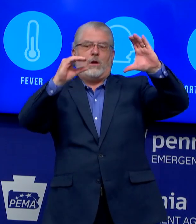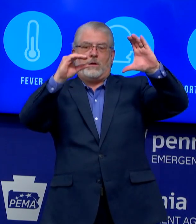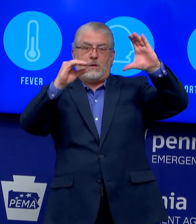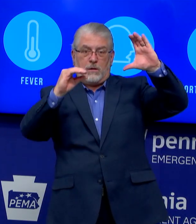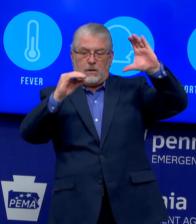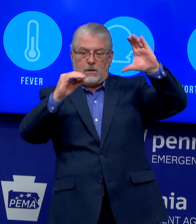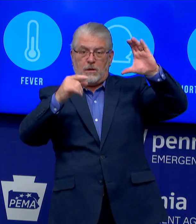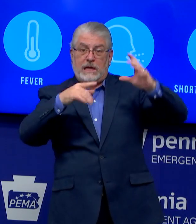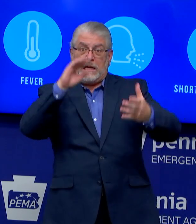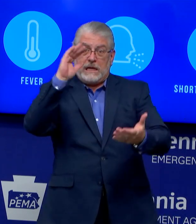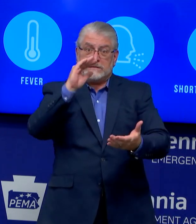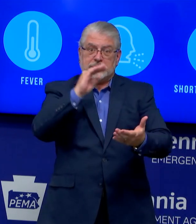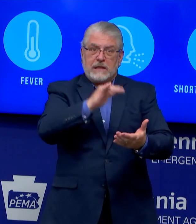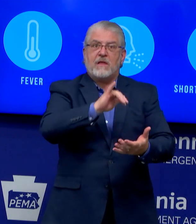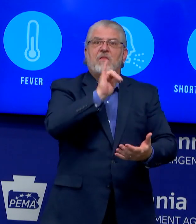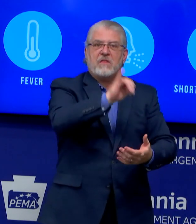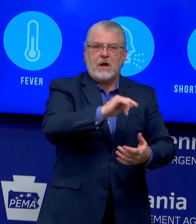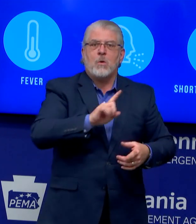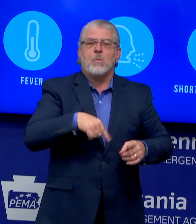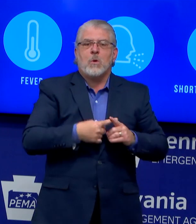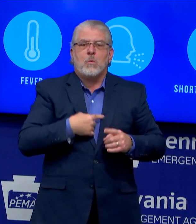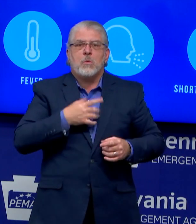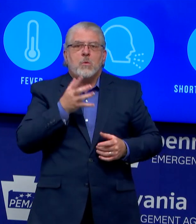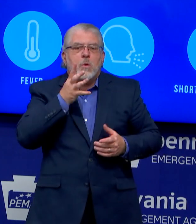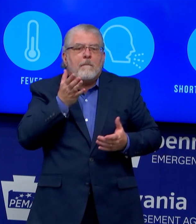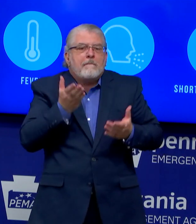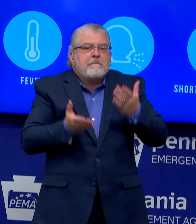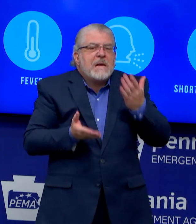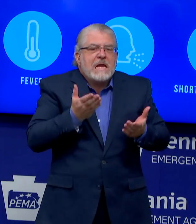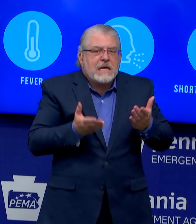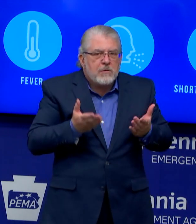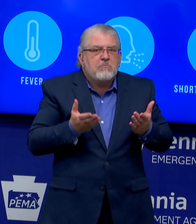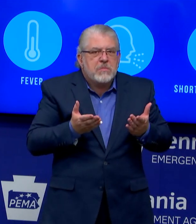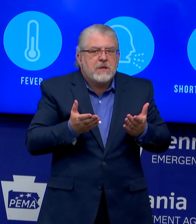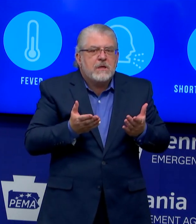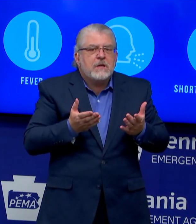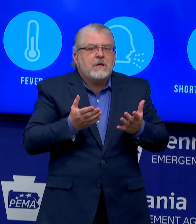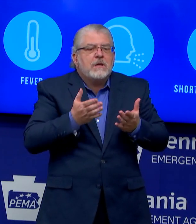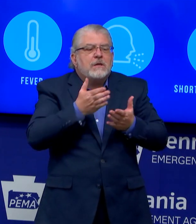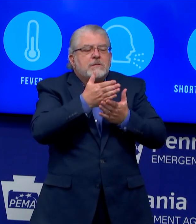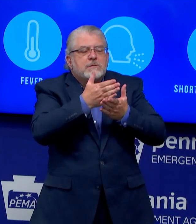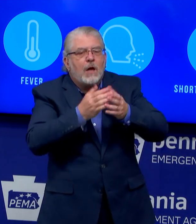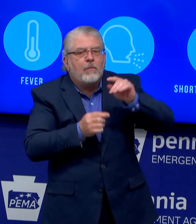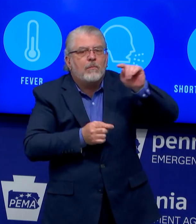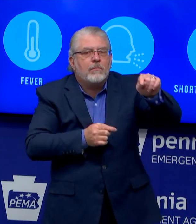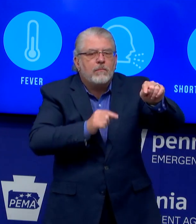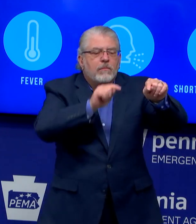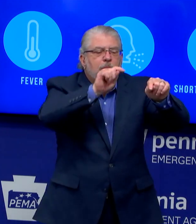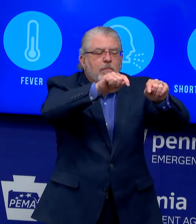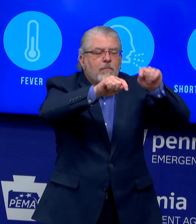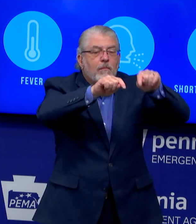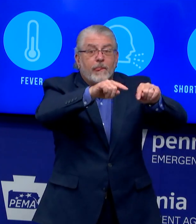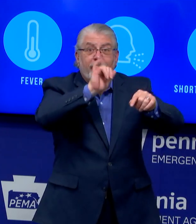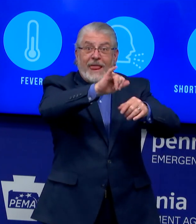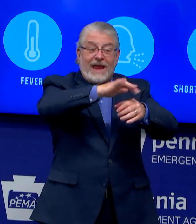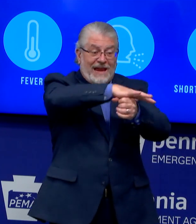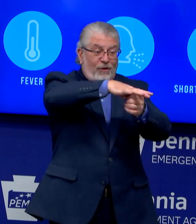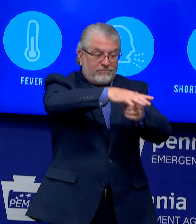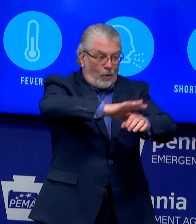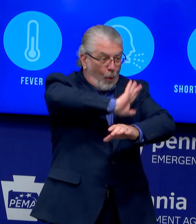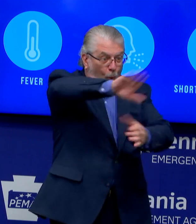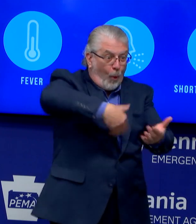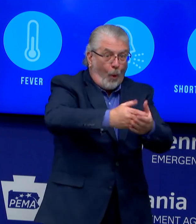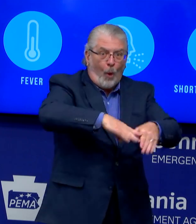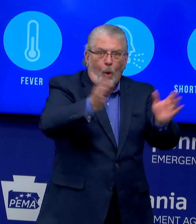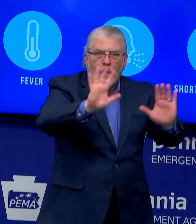certain areas of Pennsylvania to be able to lift the business ban and to allow people to go out.